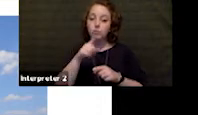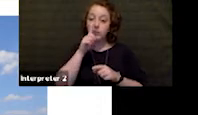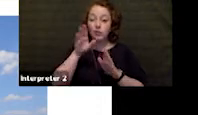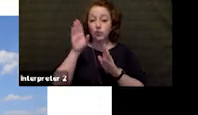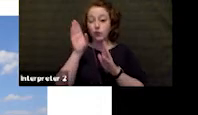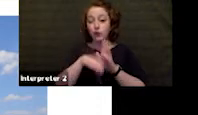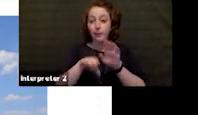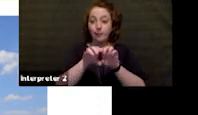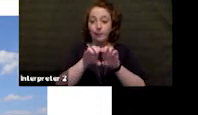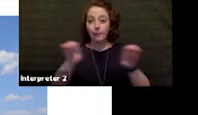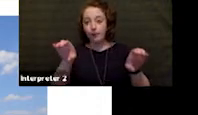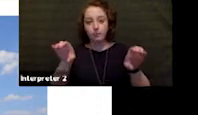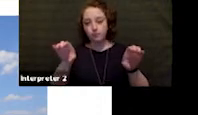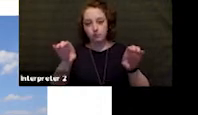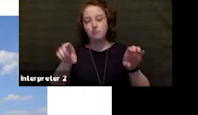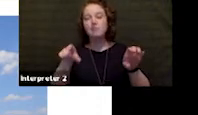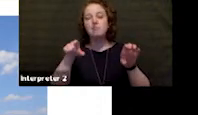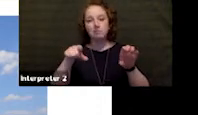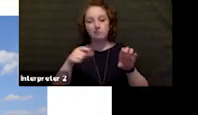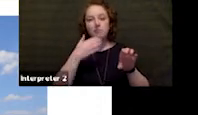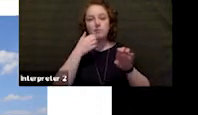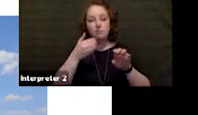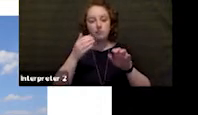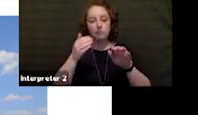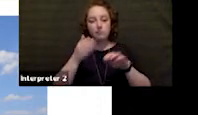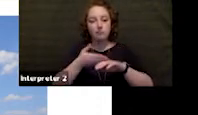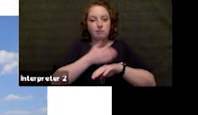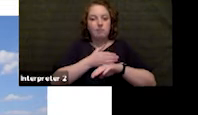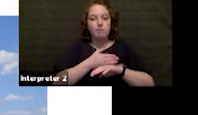a more durable, cast iron plumbing.